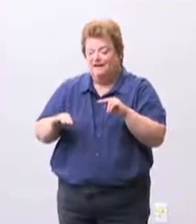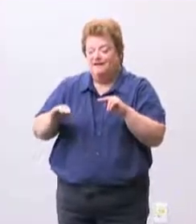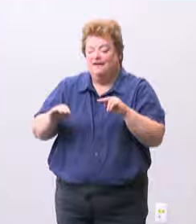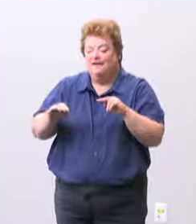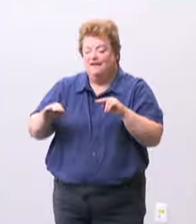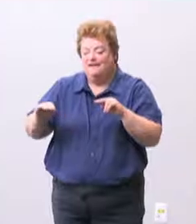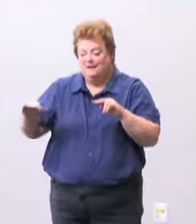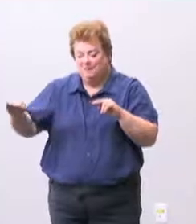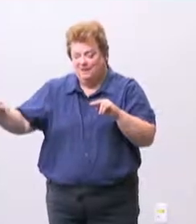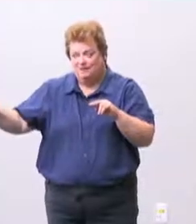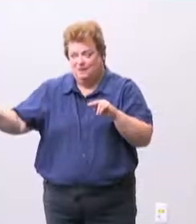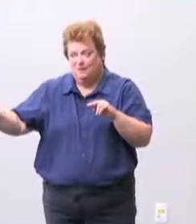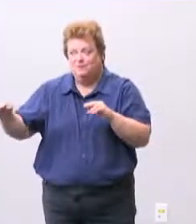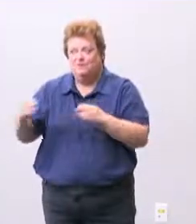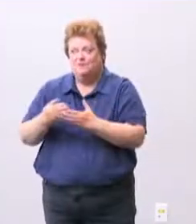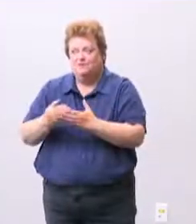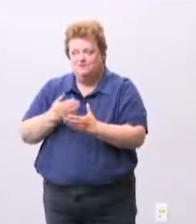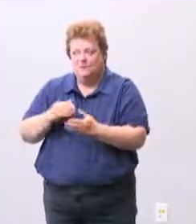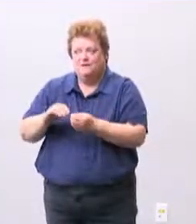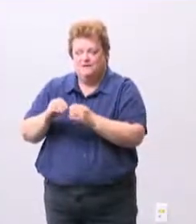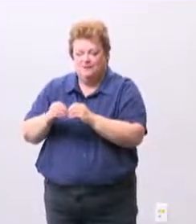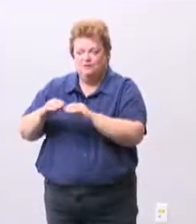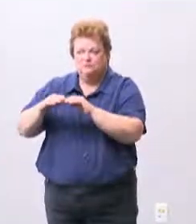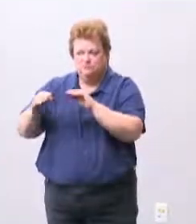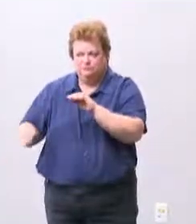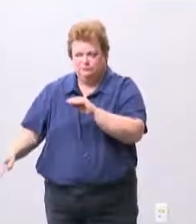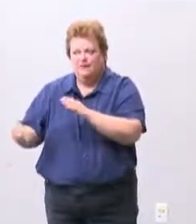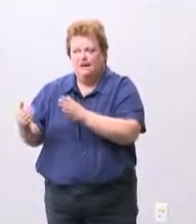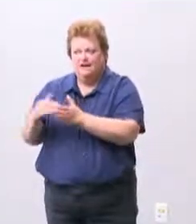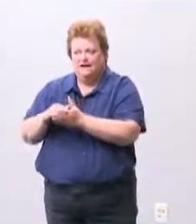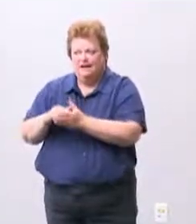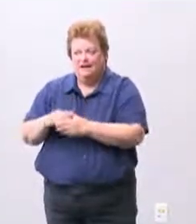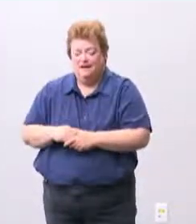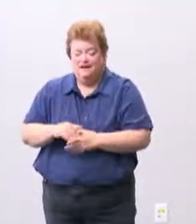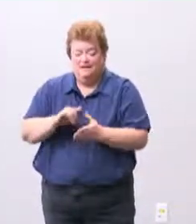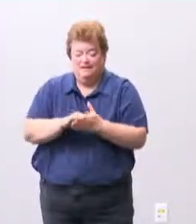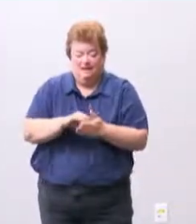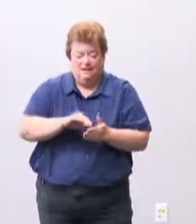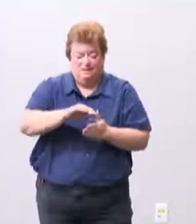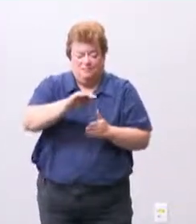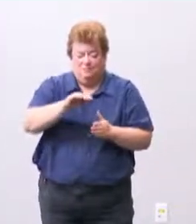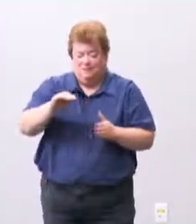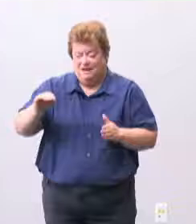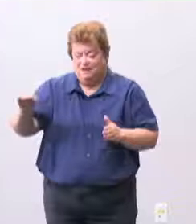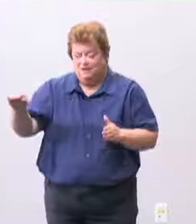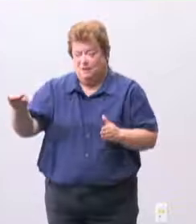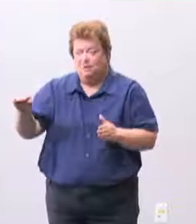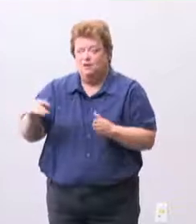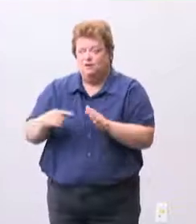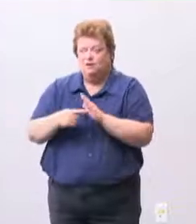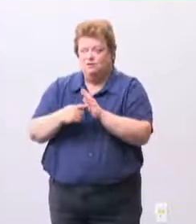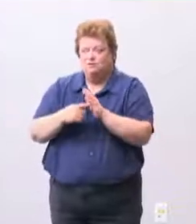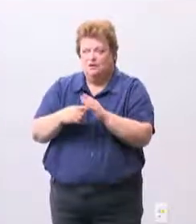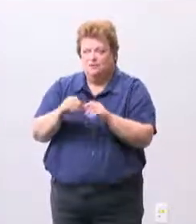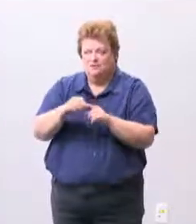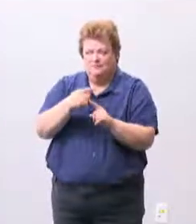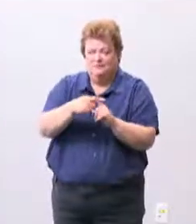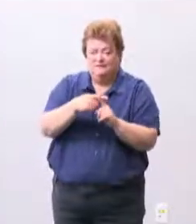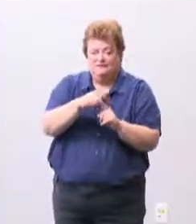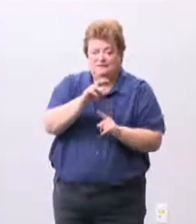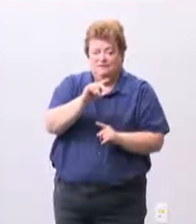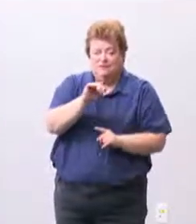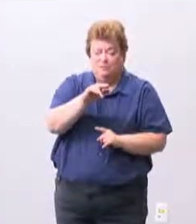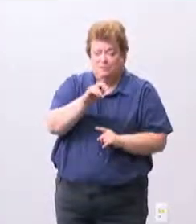a plateau before the case numbers drop again. This plateau effect is also reflected in the positivity